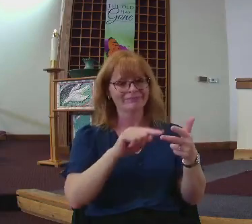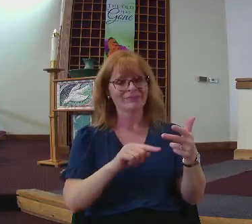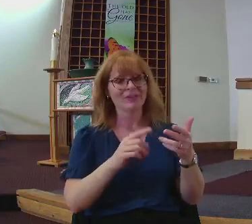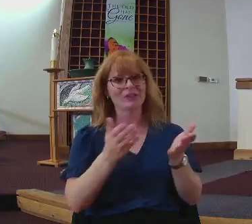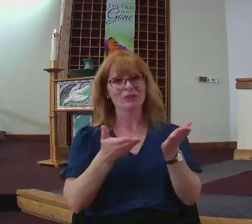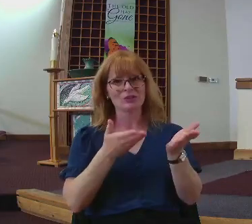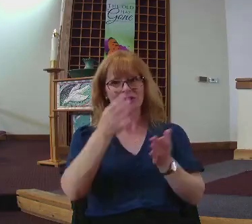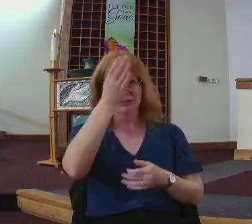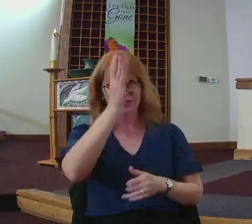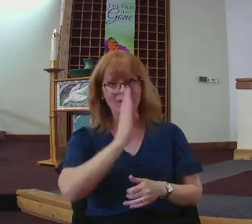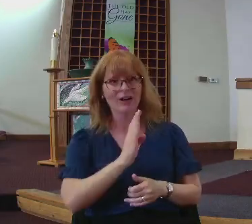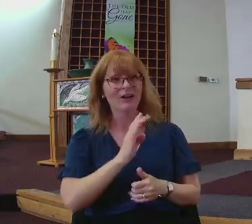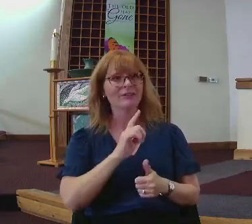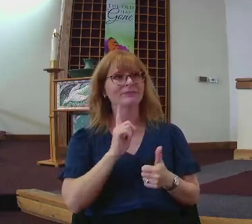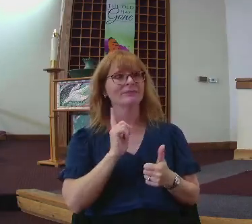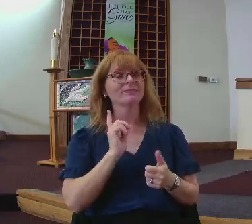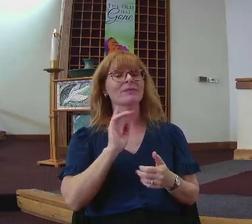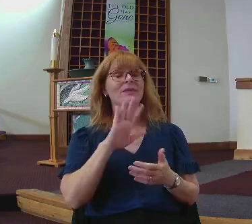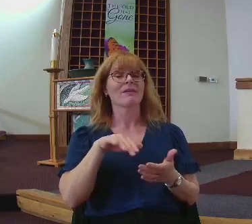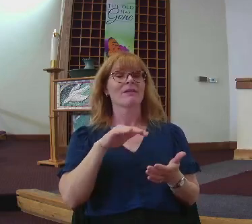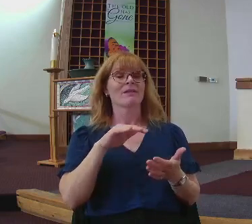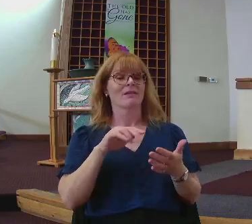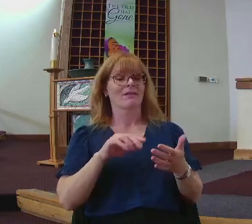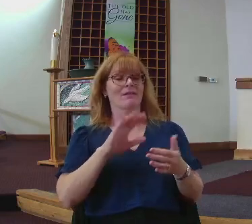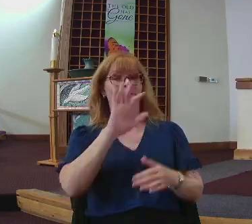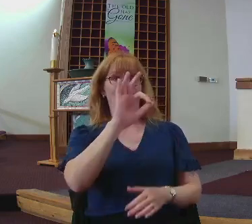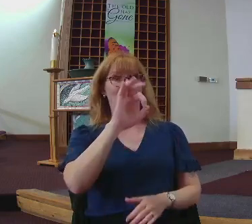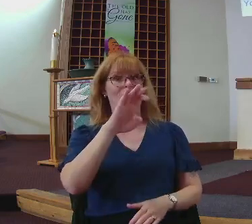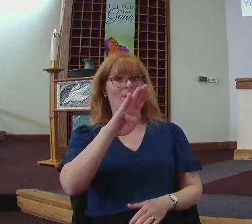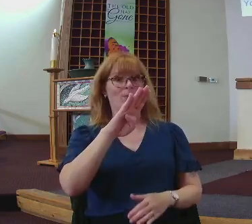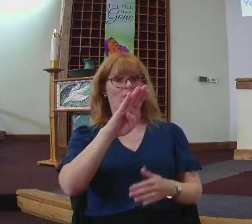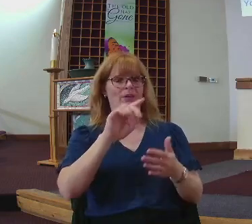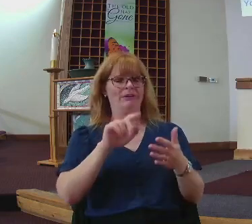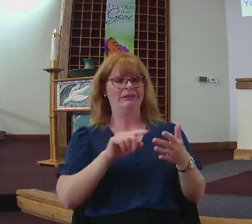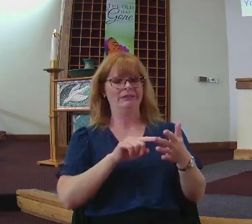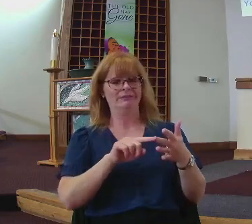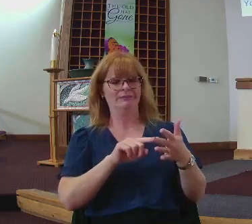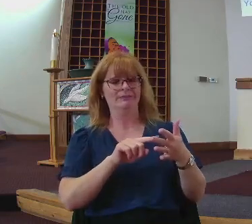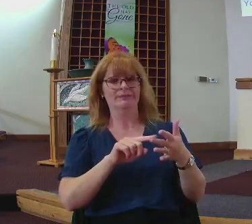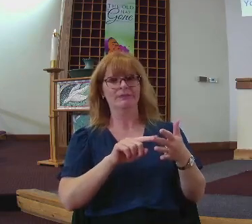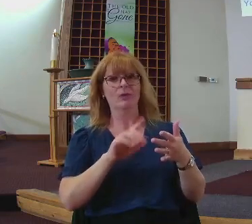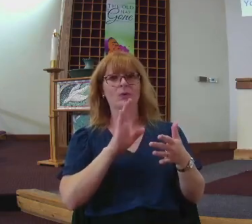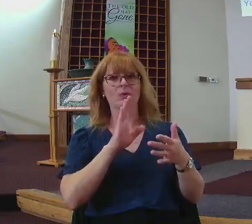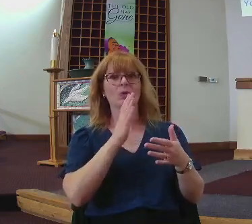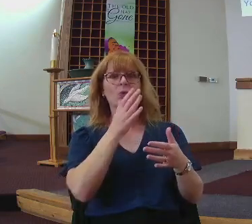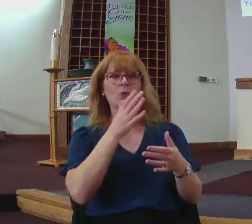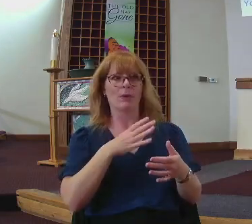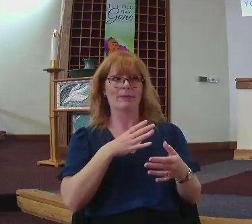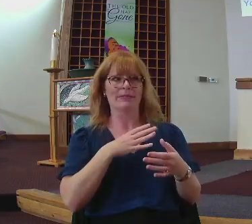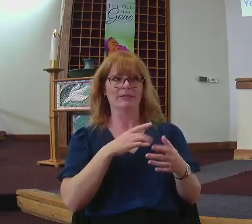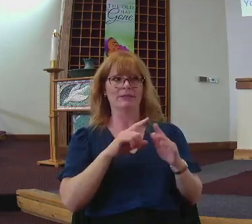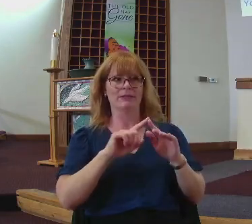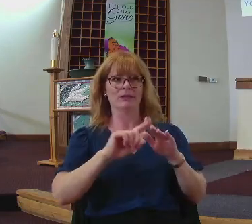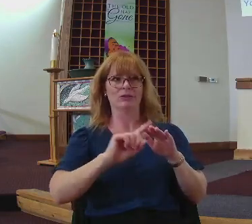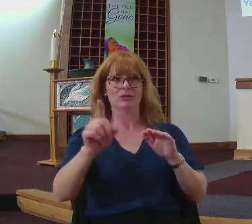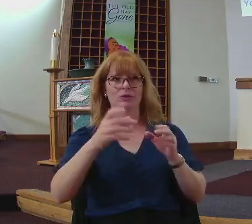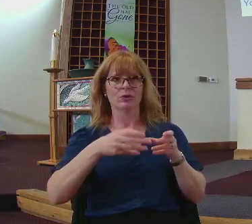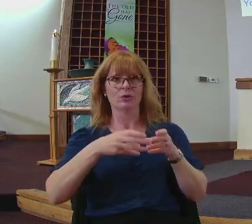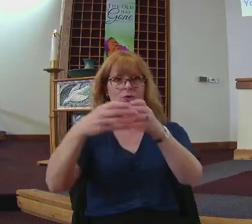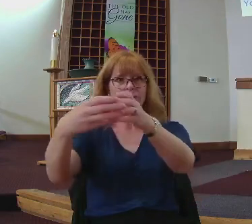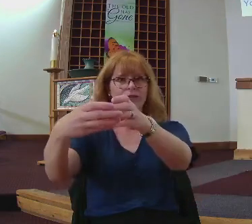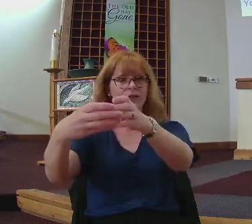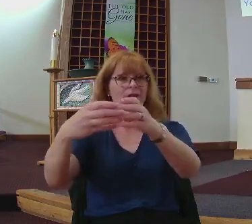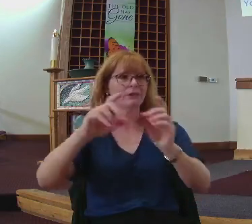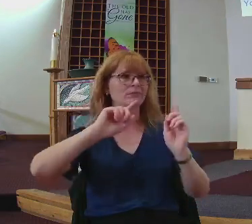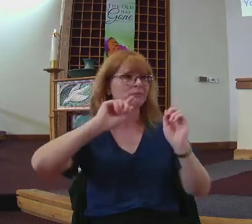God. In the middle of February, our women are having a retreat. And it is a time to get away and